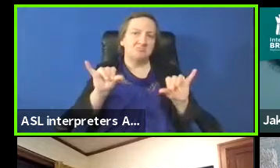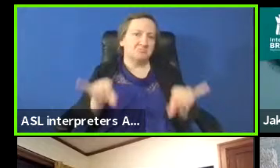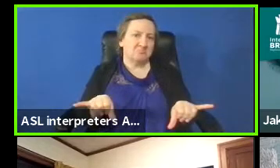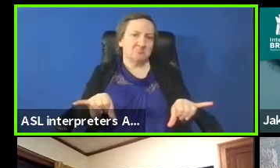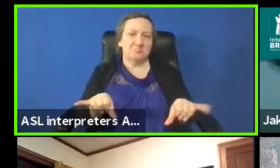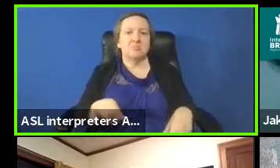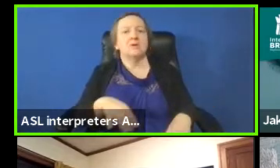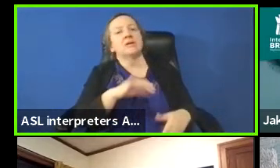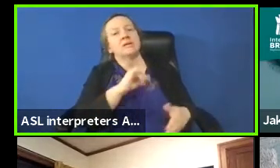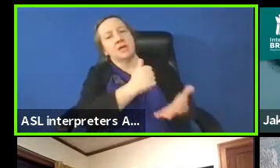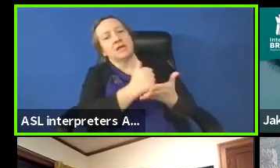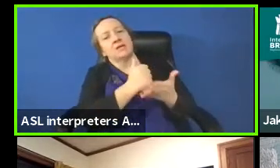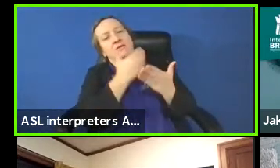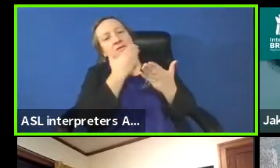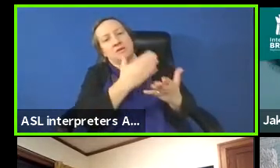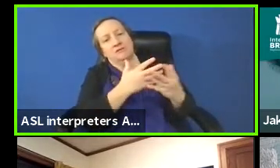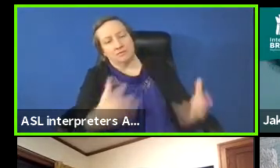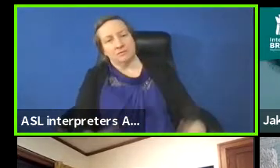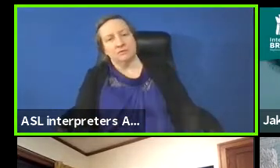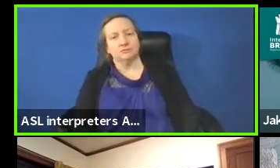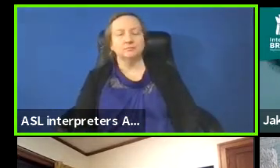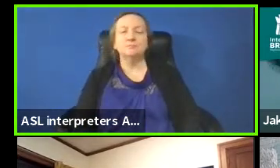That is very helpful. Thank you very much.